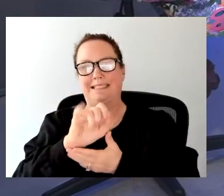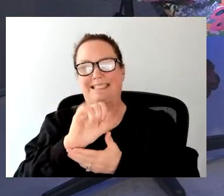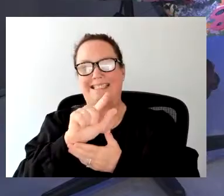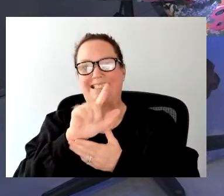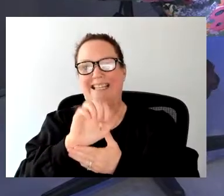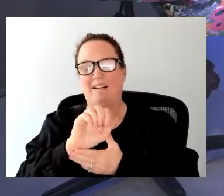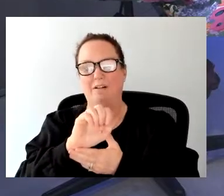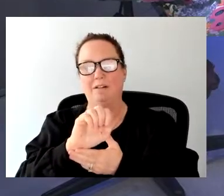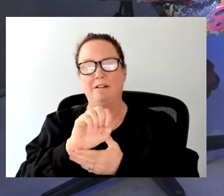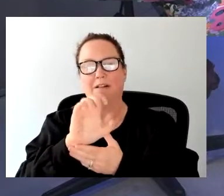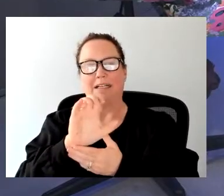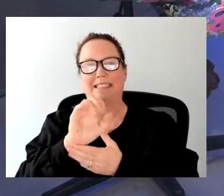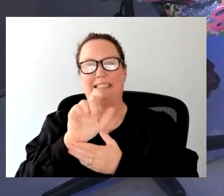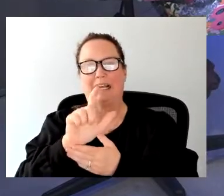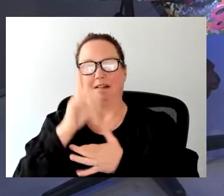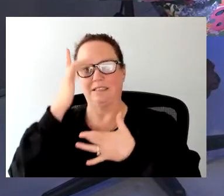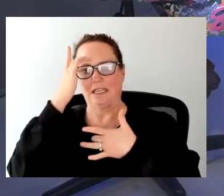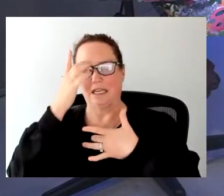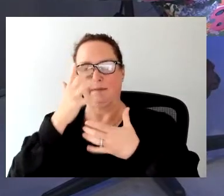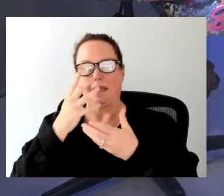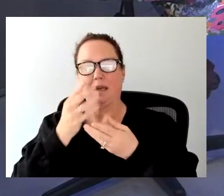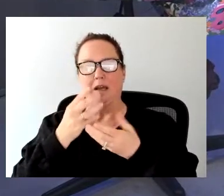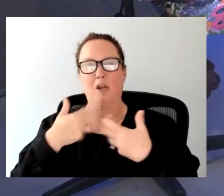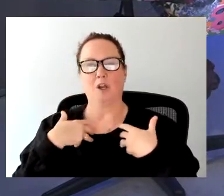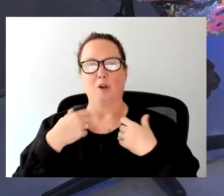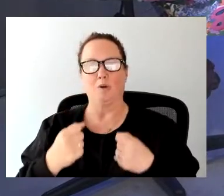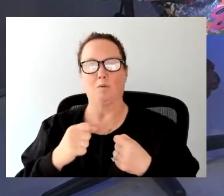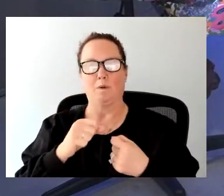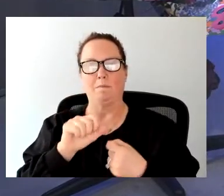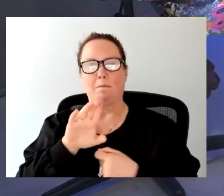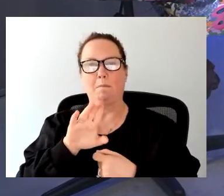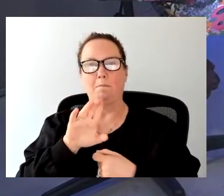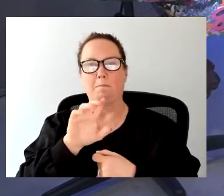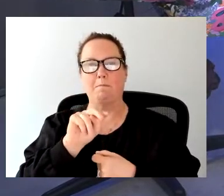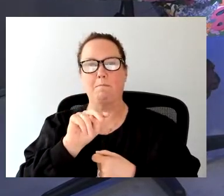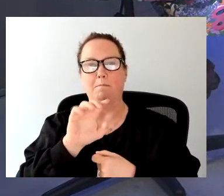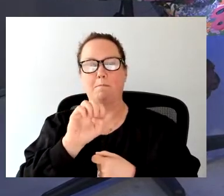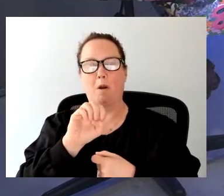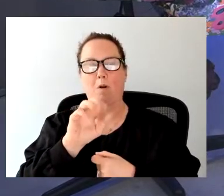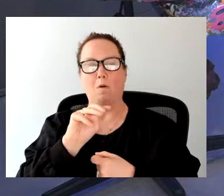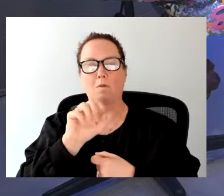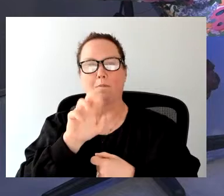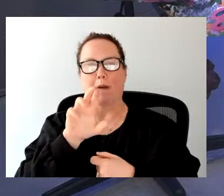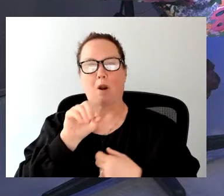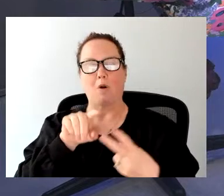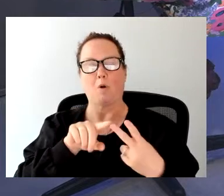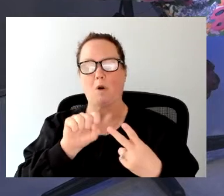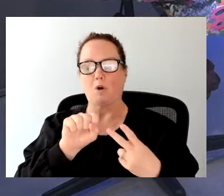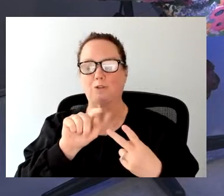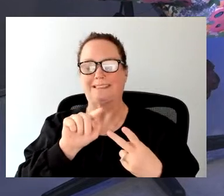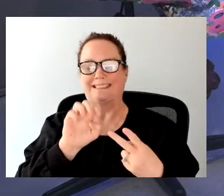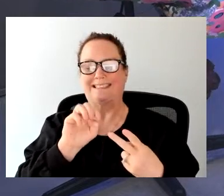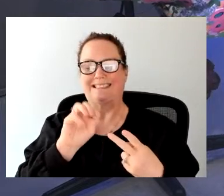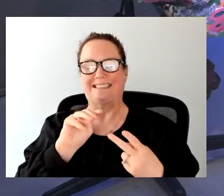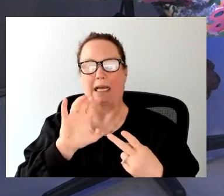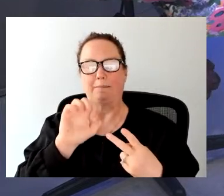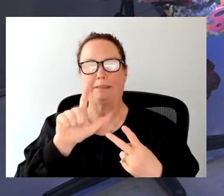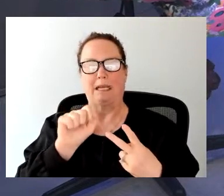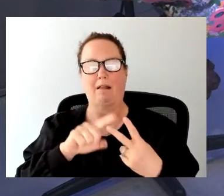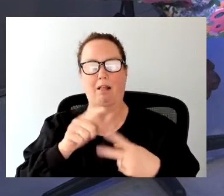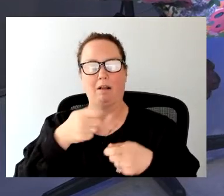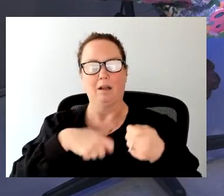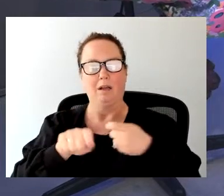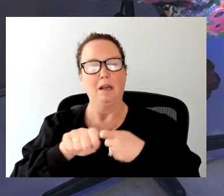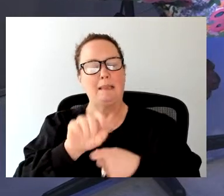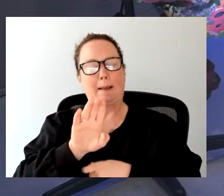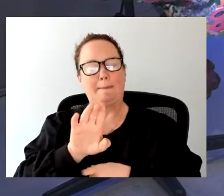can already be cured with a bone marrow or stem cell transplant. Sarah, can you give us an idea of just how challenging the BMT process is and